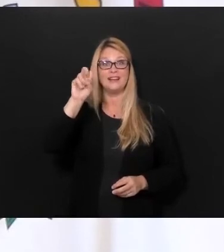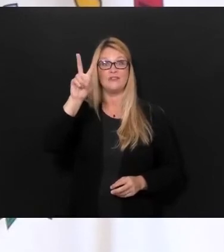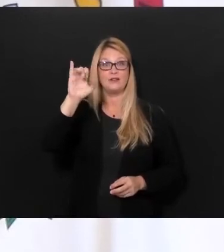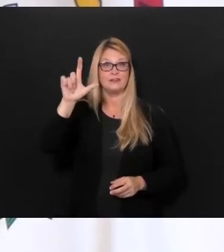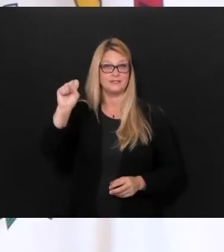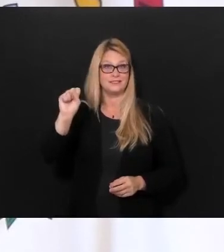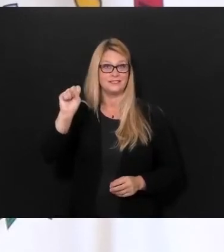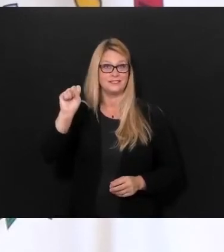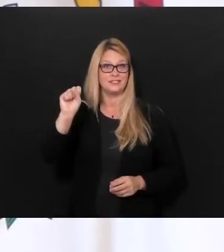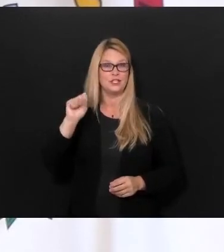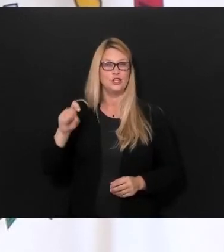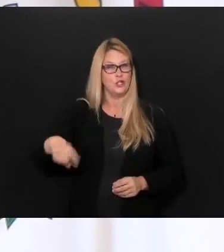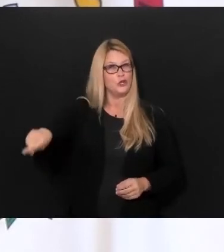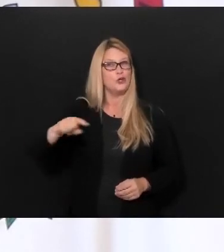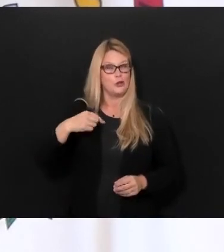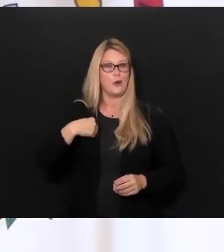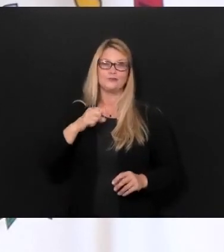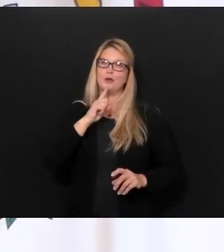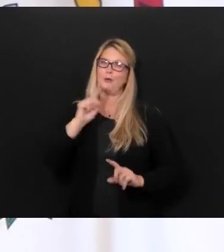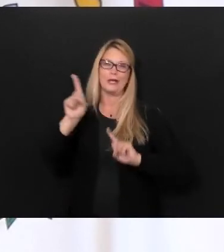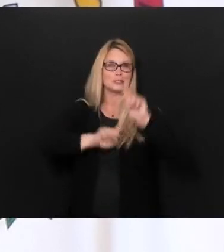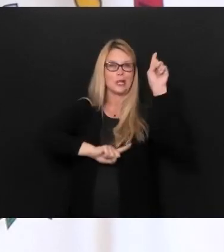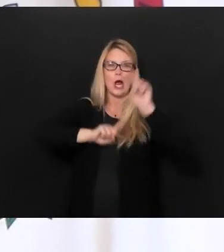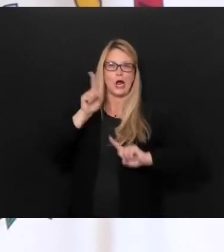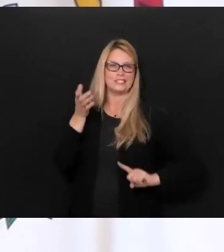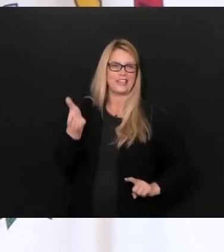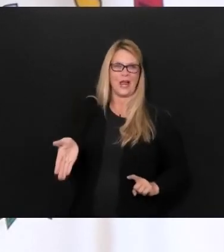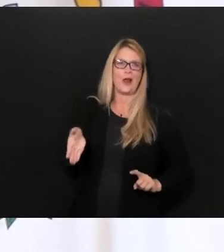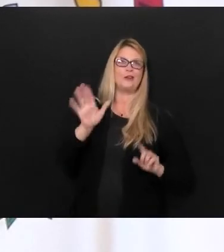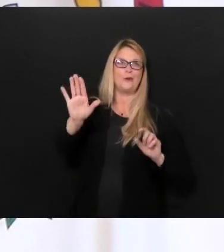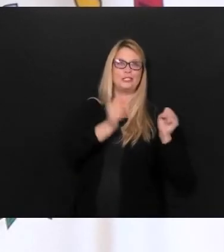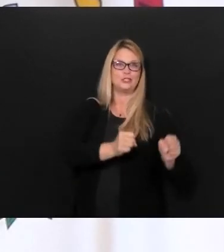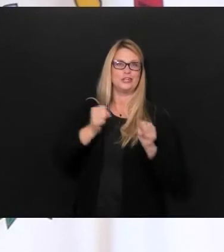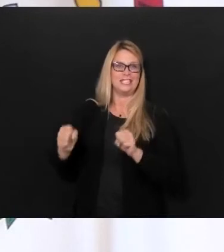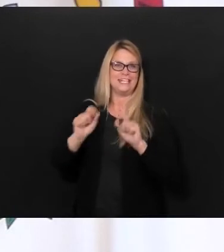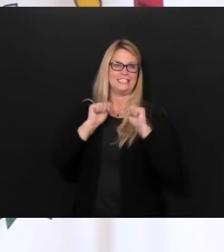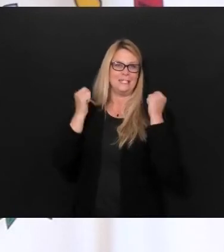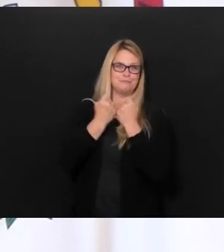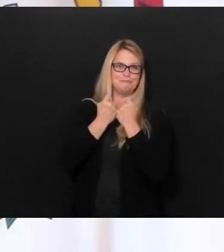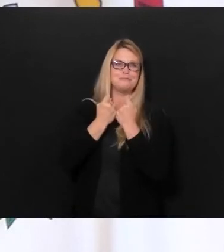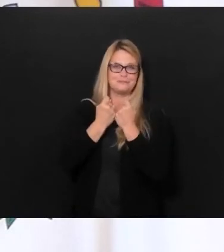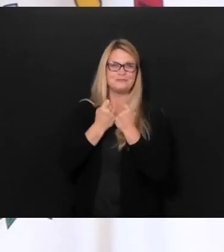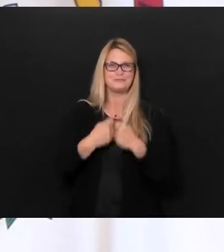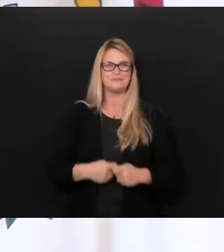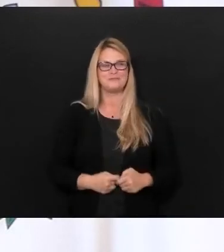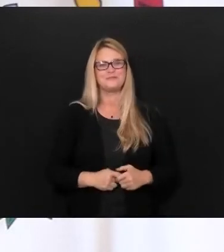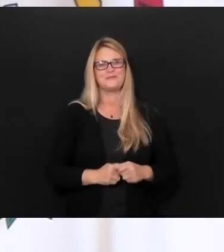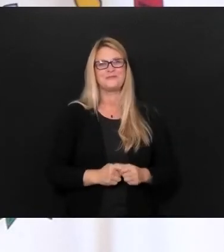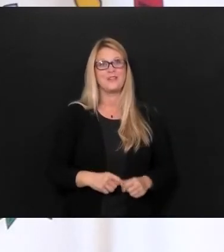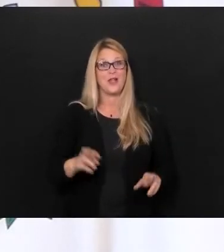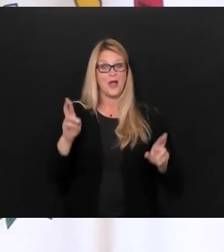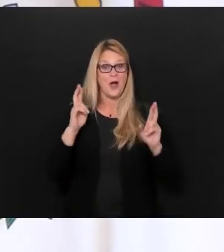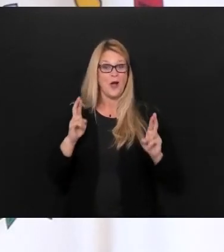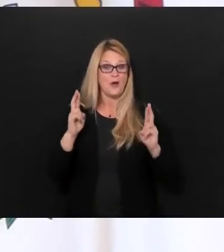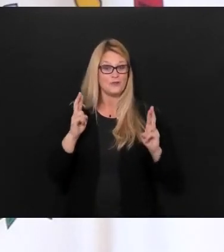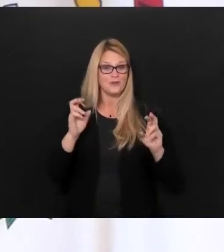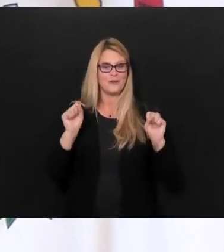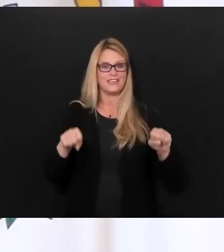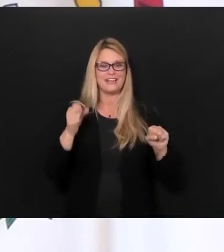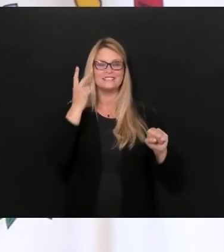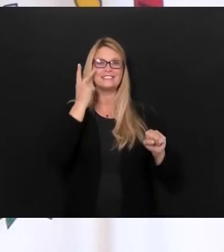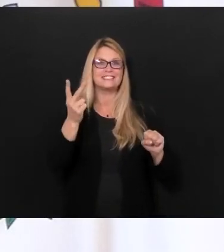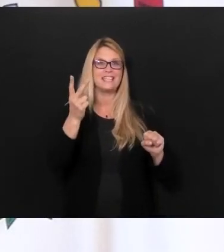one bunch of superstars for sure that are your cheering team. So I hope we'll be able to see them, and we'll be